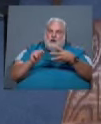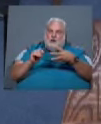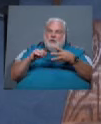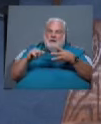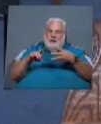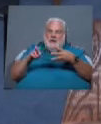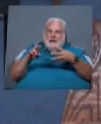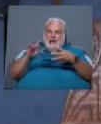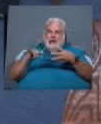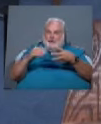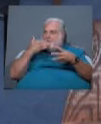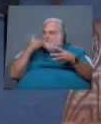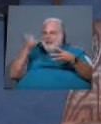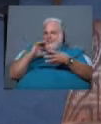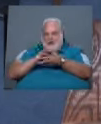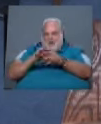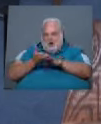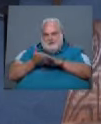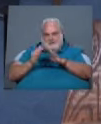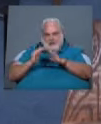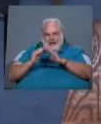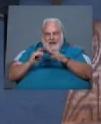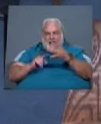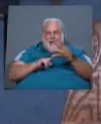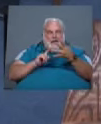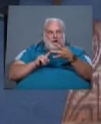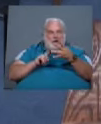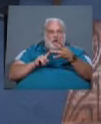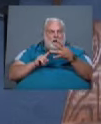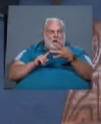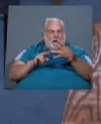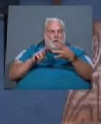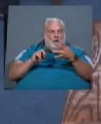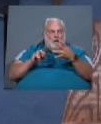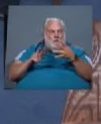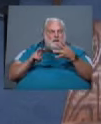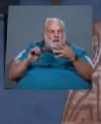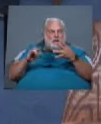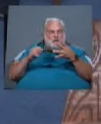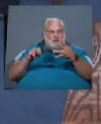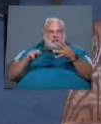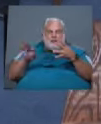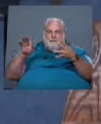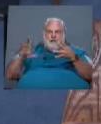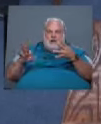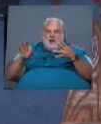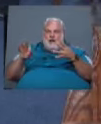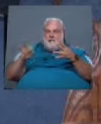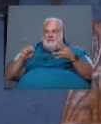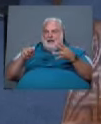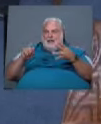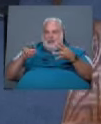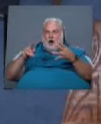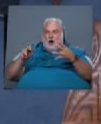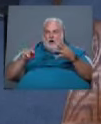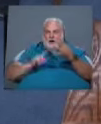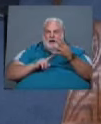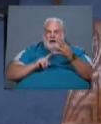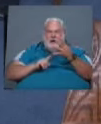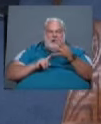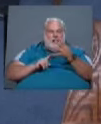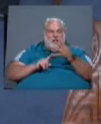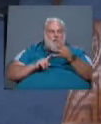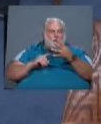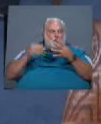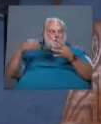Dairy Bar, some of the best hamburgers in town. You had the Reverend Duggar Johnson, who was pastor emeritus of St. Mark. He had one store there